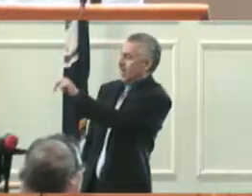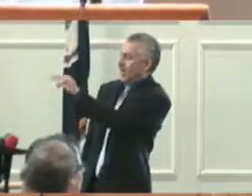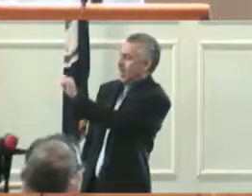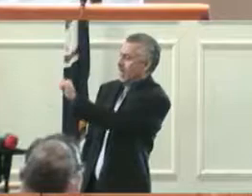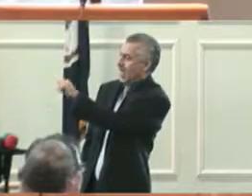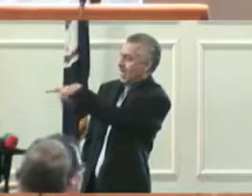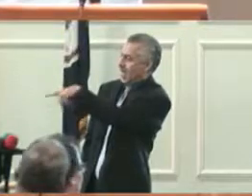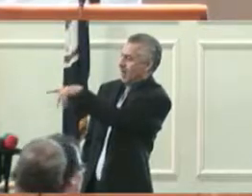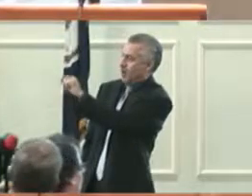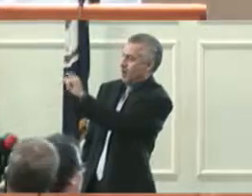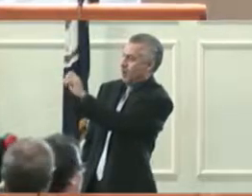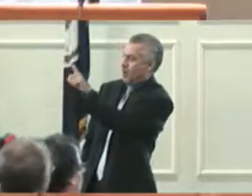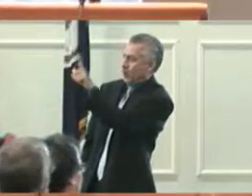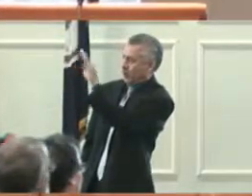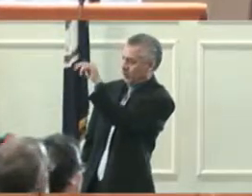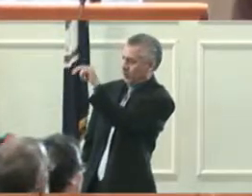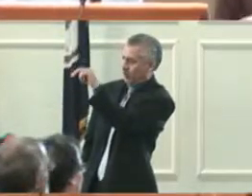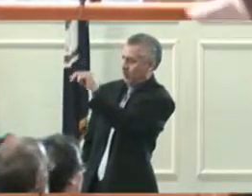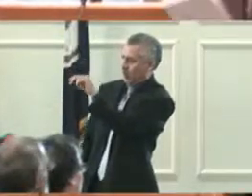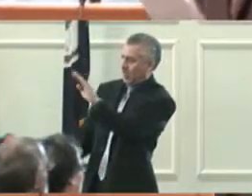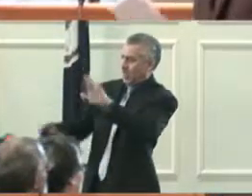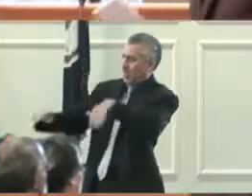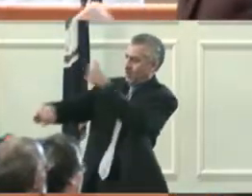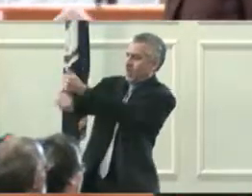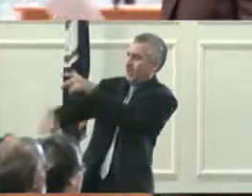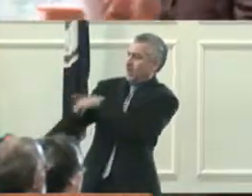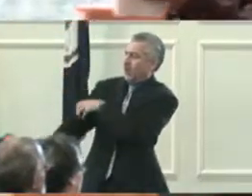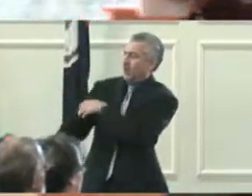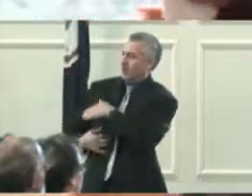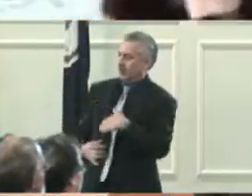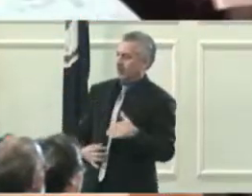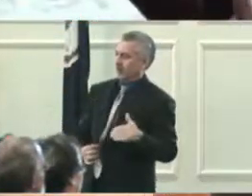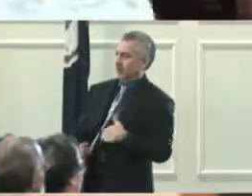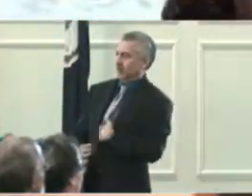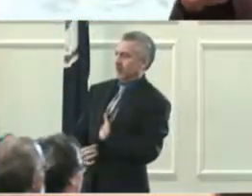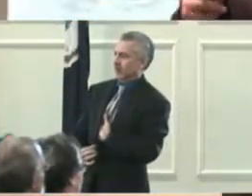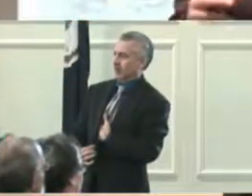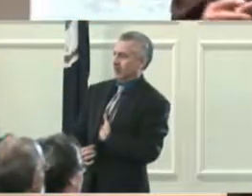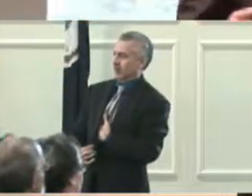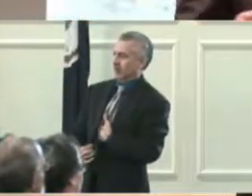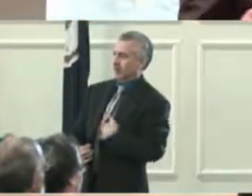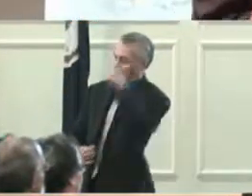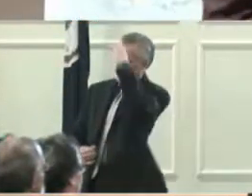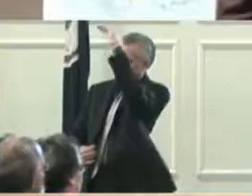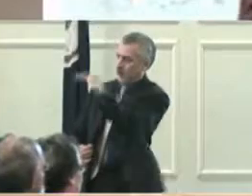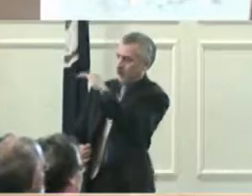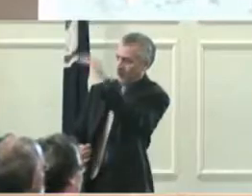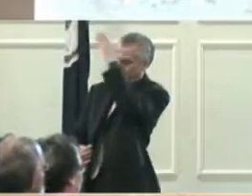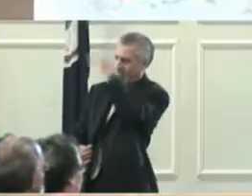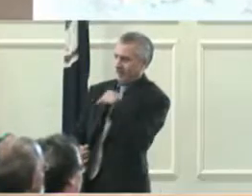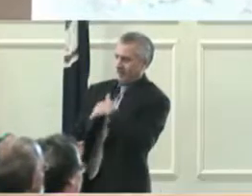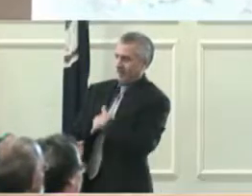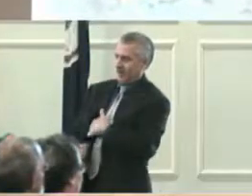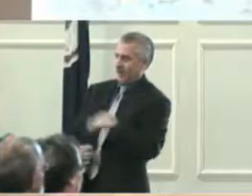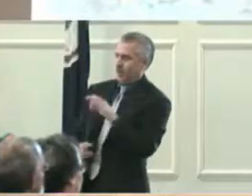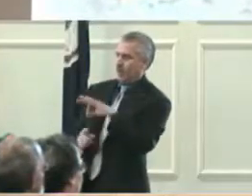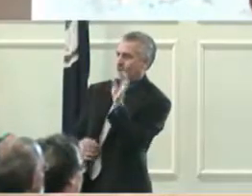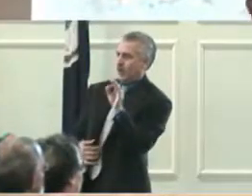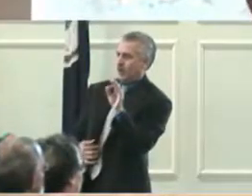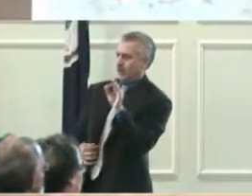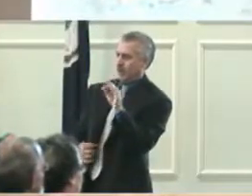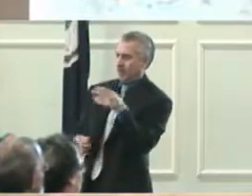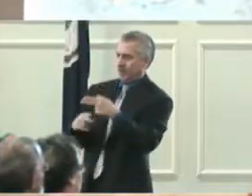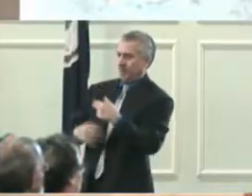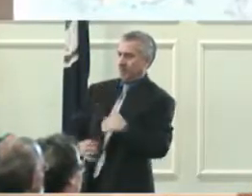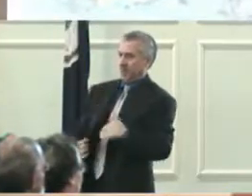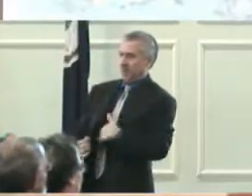or the Age of Enlightenment. And he says, we don't need God to tell us what to believe and what to do. We don't need the